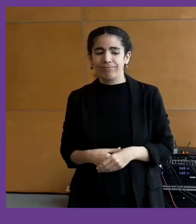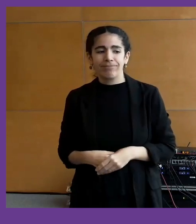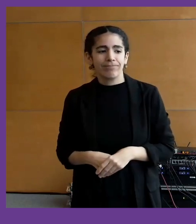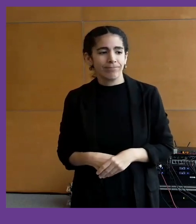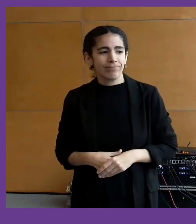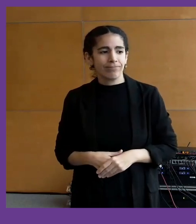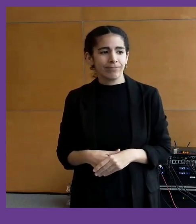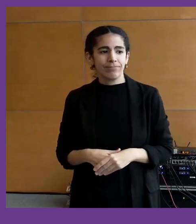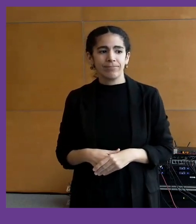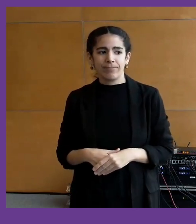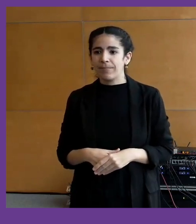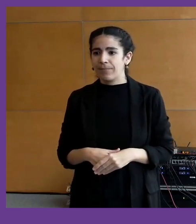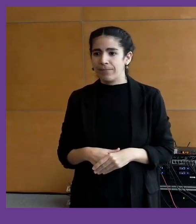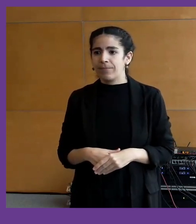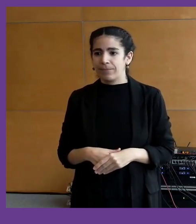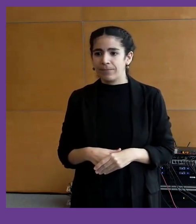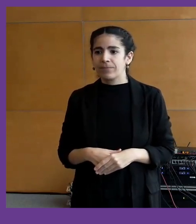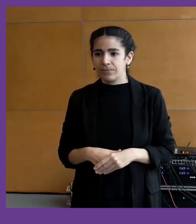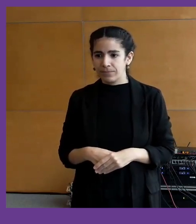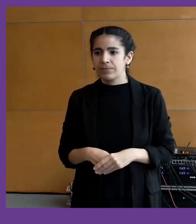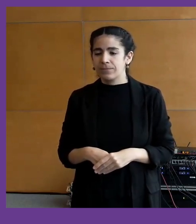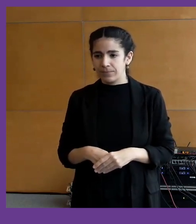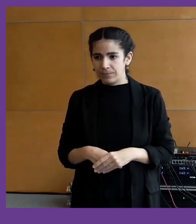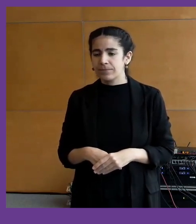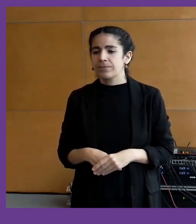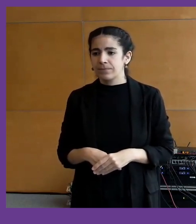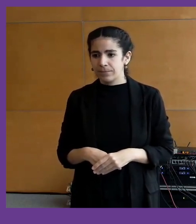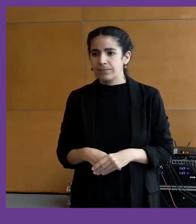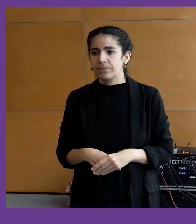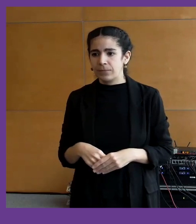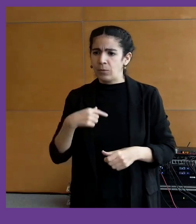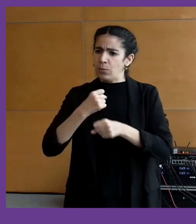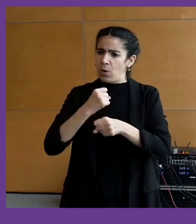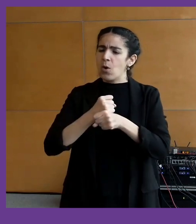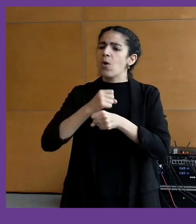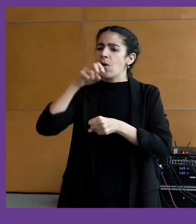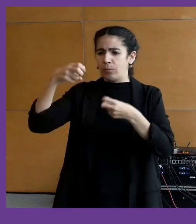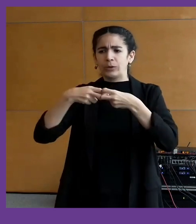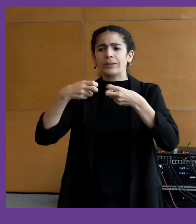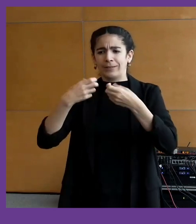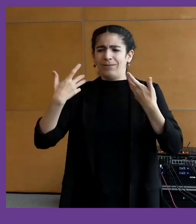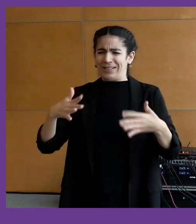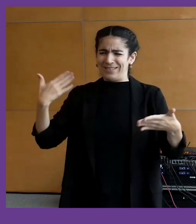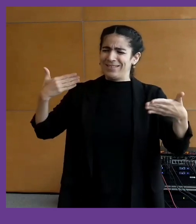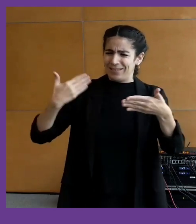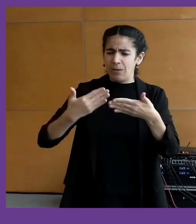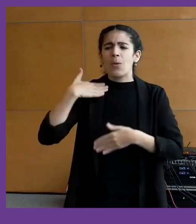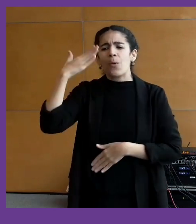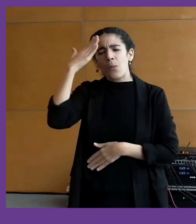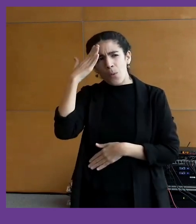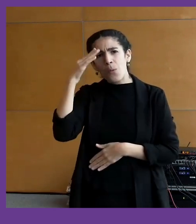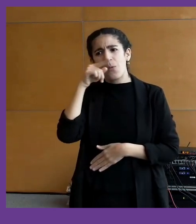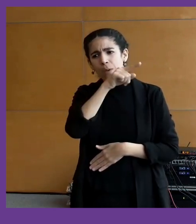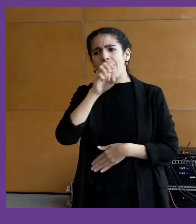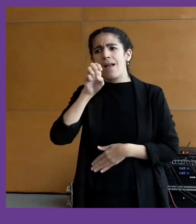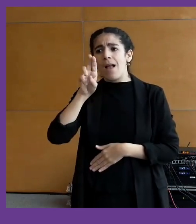I know how it's important, not only for the European Union, but for the rest of the world, to move this agenda forward. In that respect,